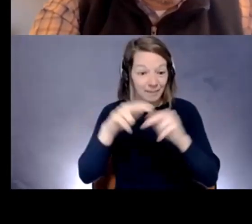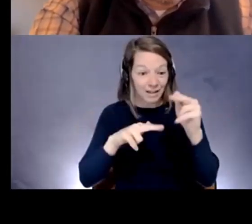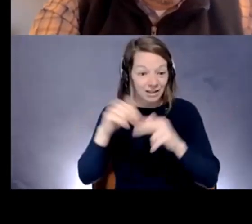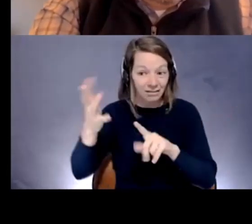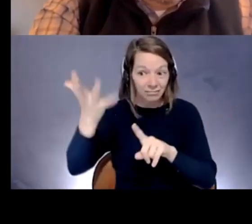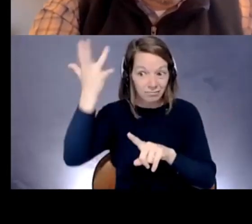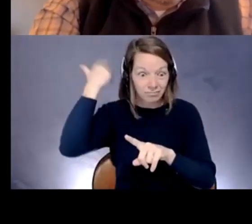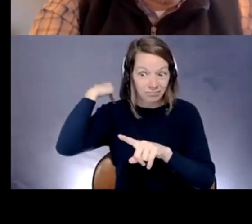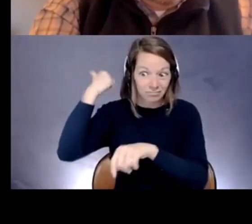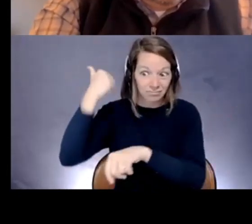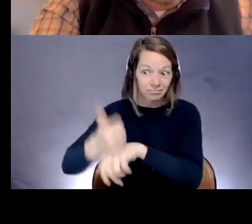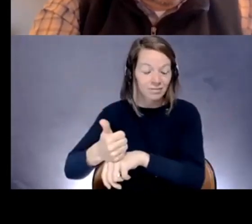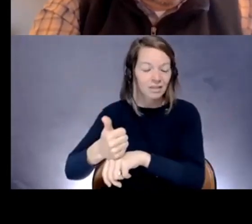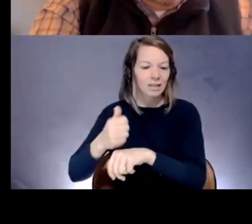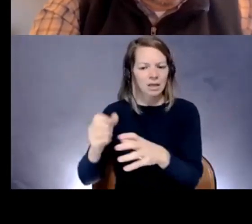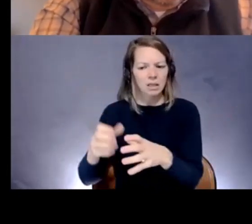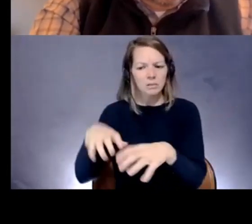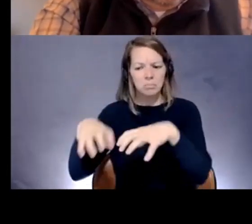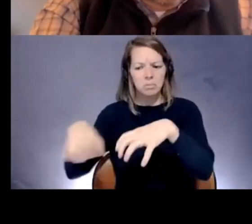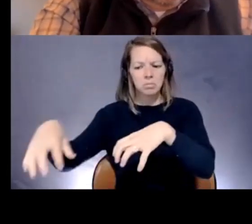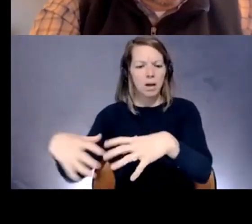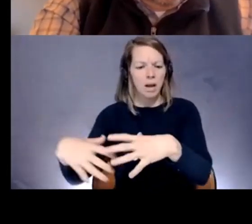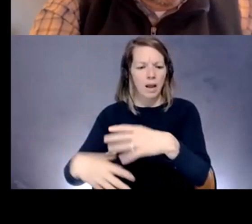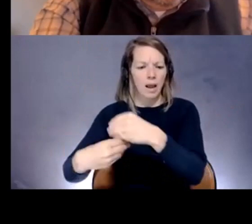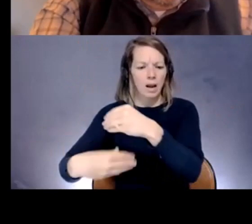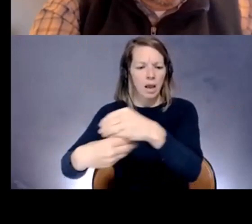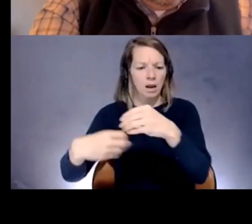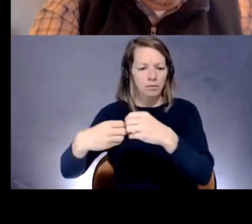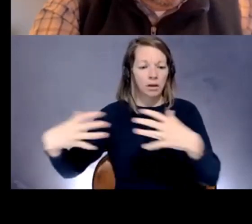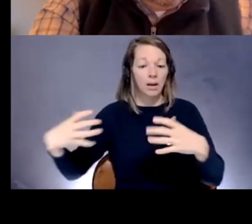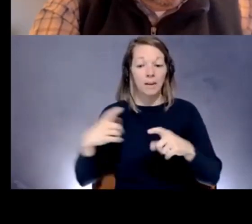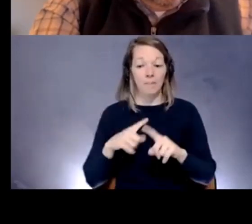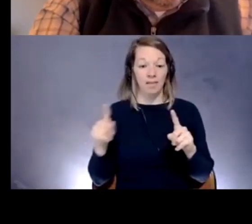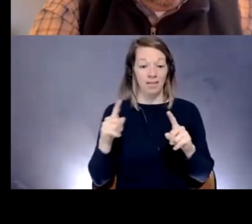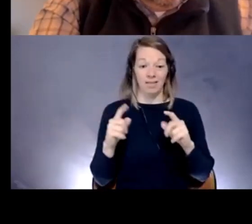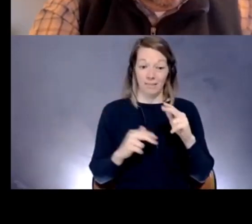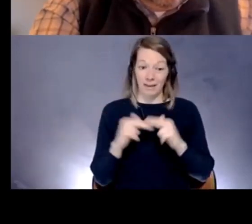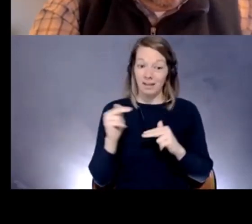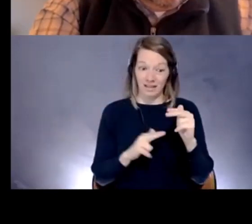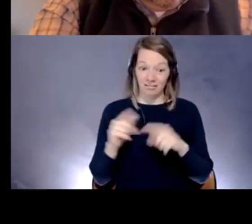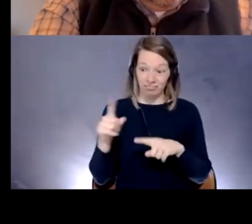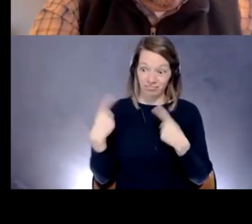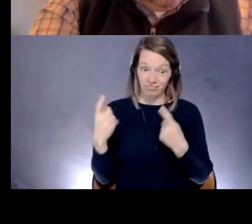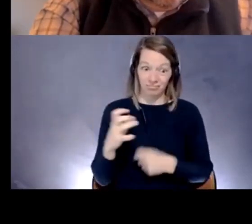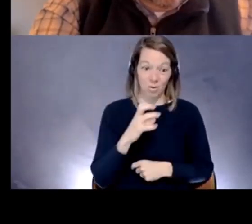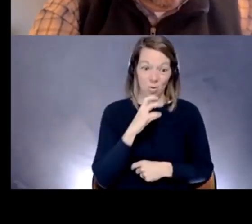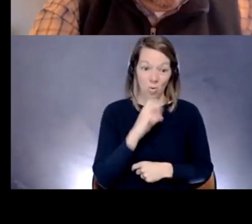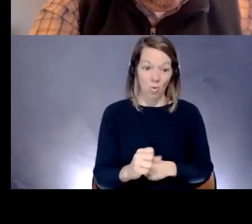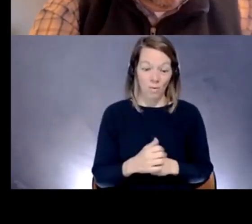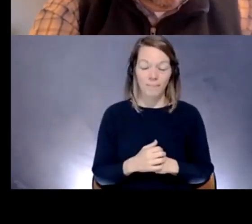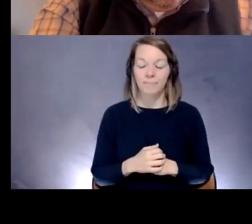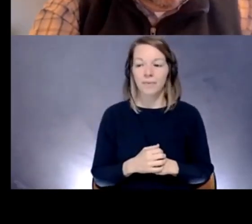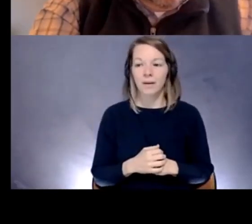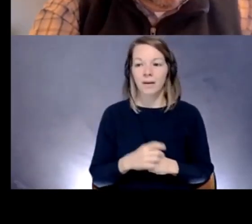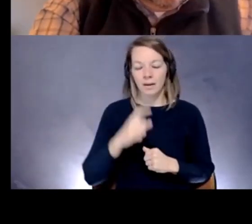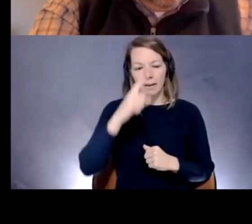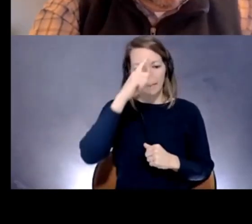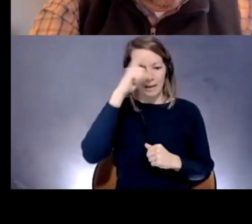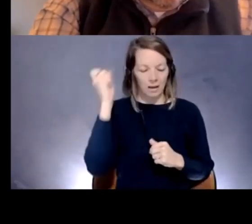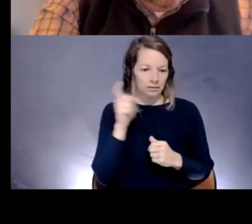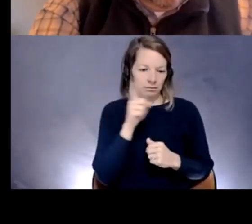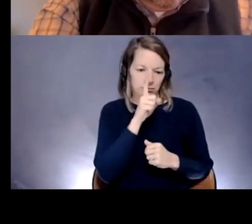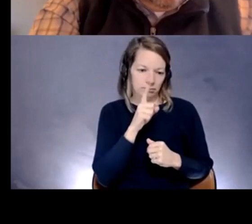in today. It's been expanded a bit, but the essential building remains the same because of our low margins, and that's